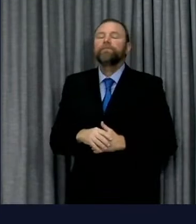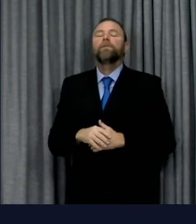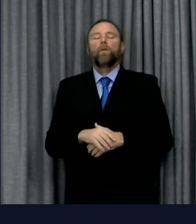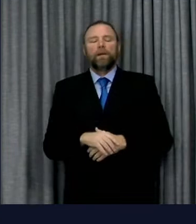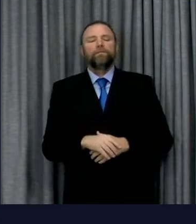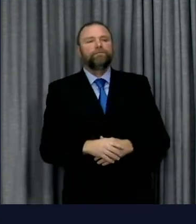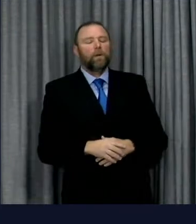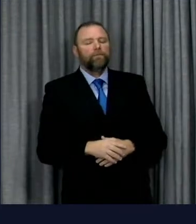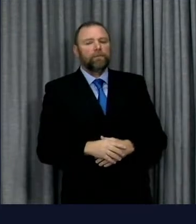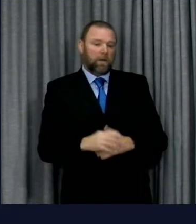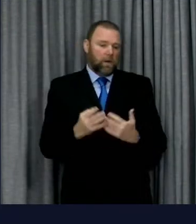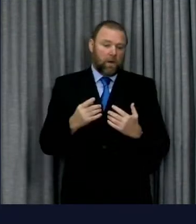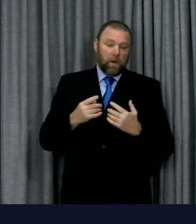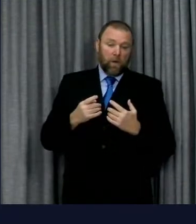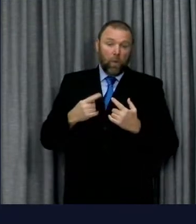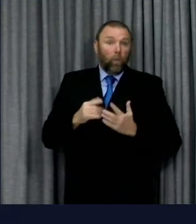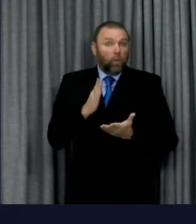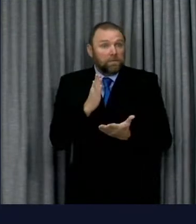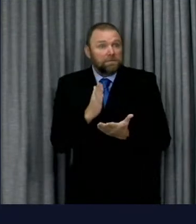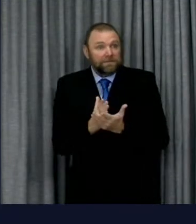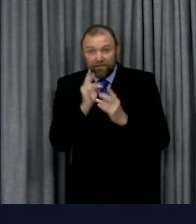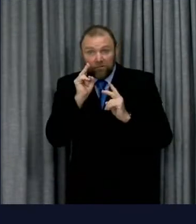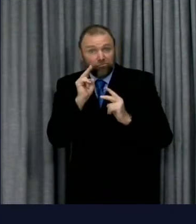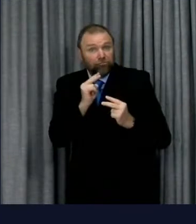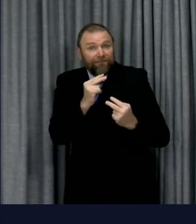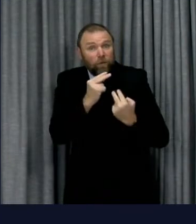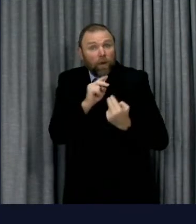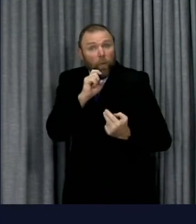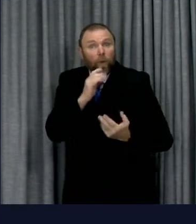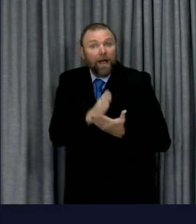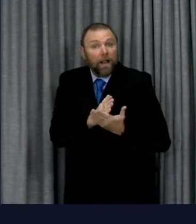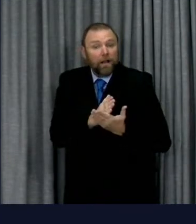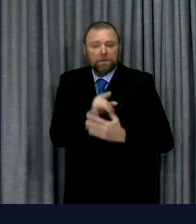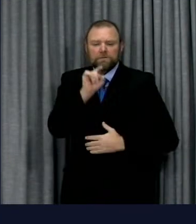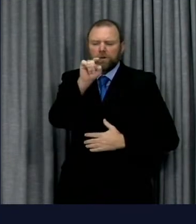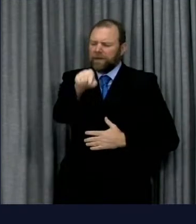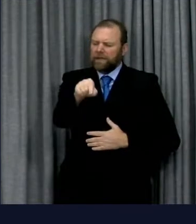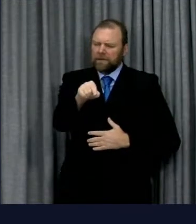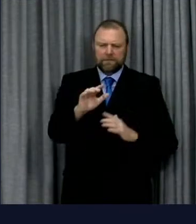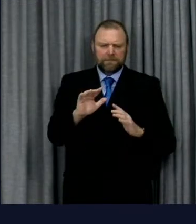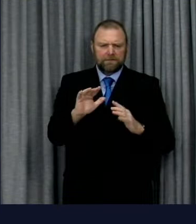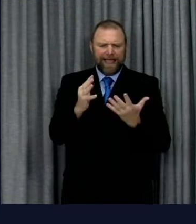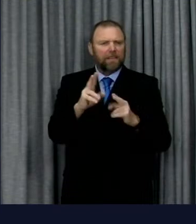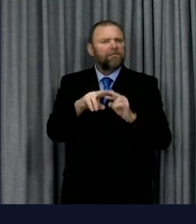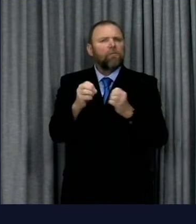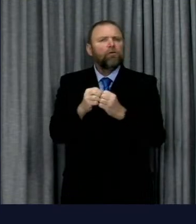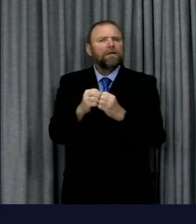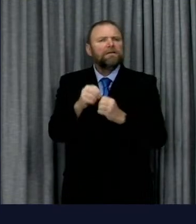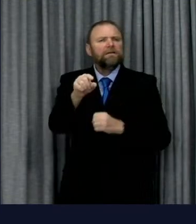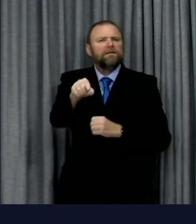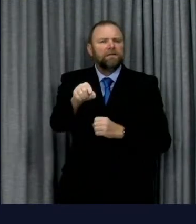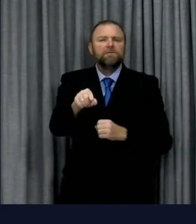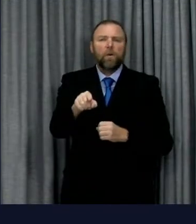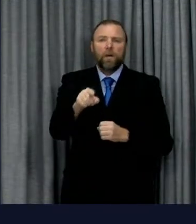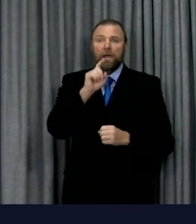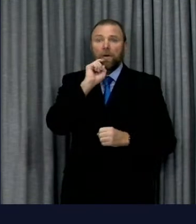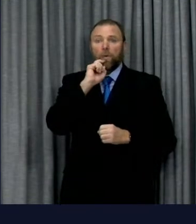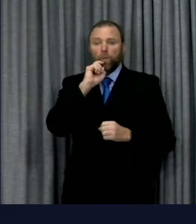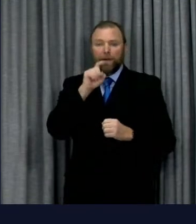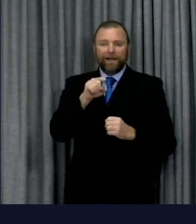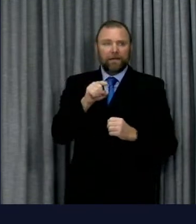Dan, we will definitely review it as part of our review on the 10th of February. So it'll be on the table together with